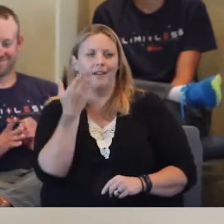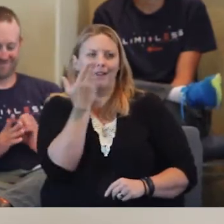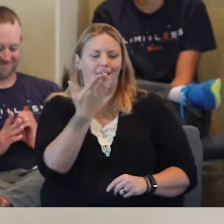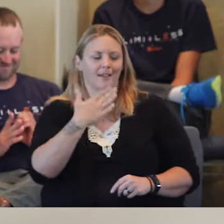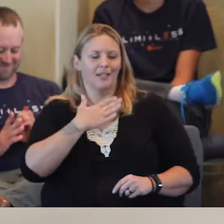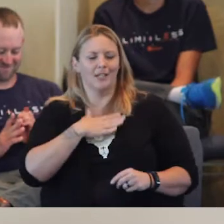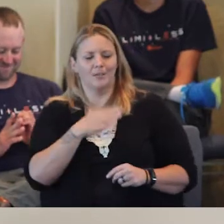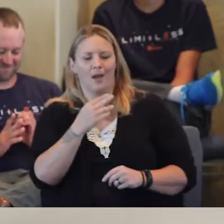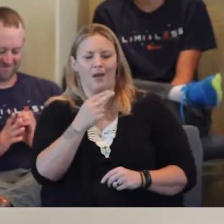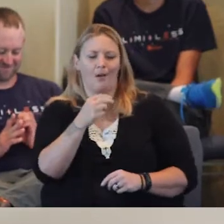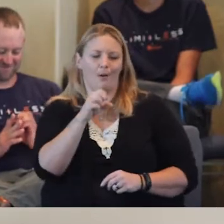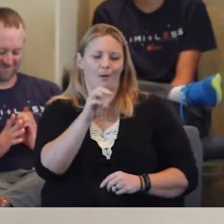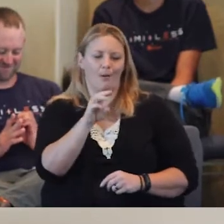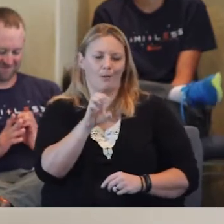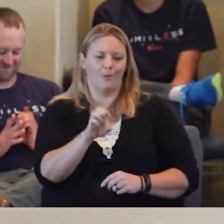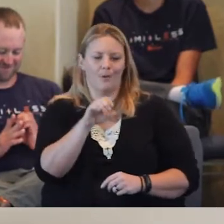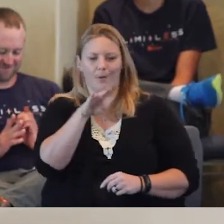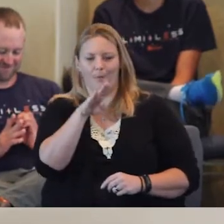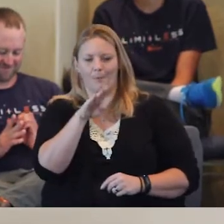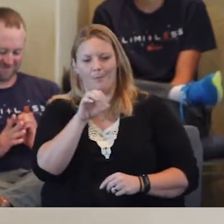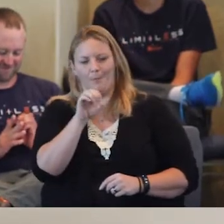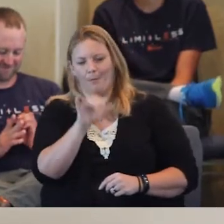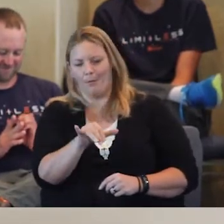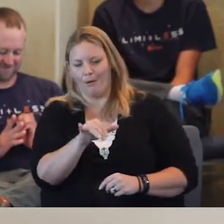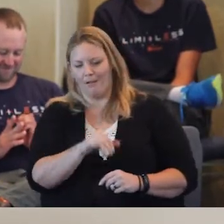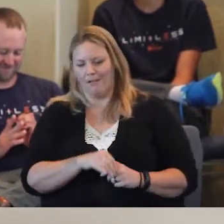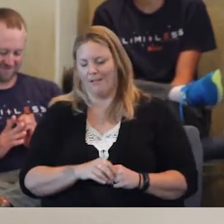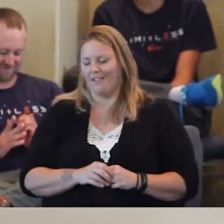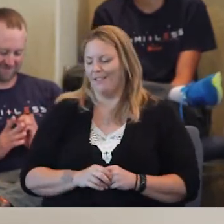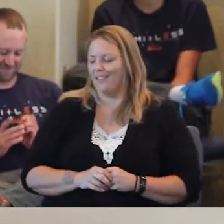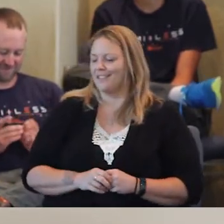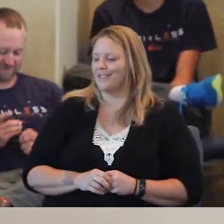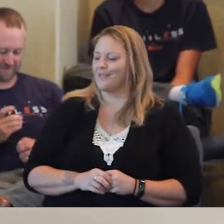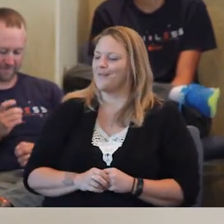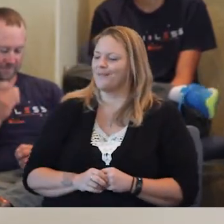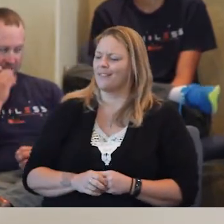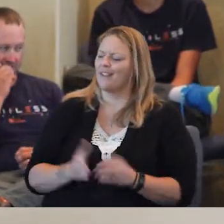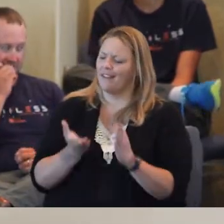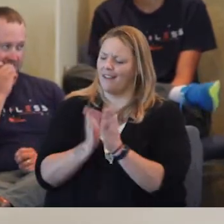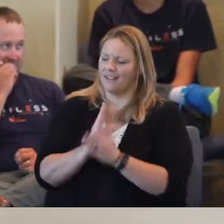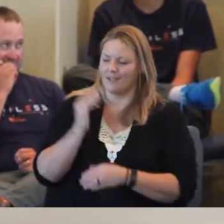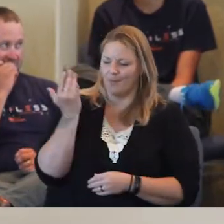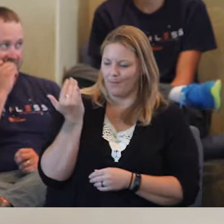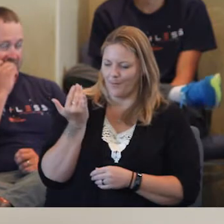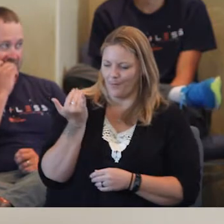So I thought that was really awesome. And I asked him